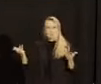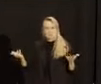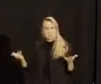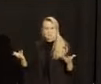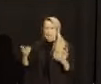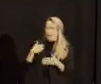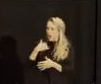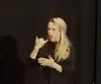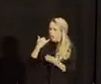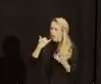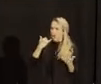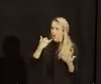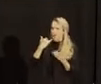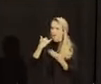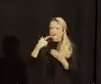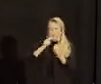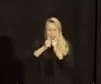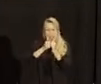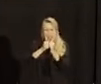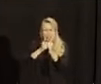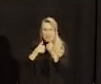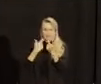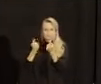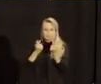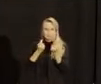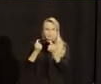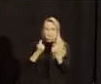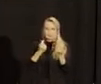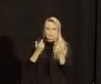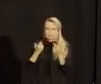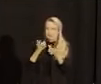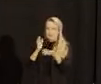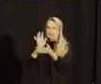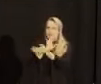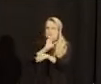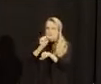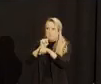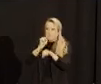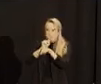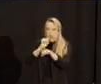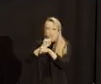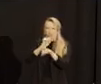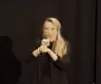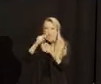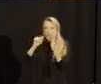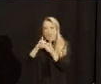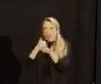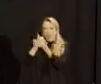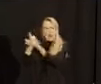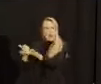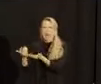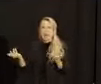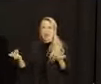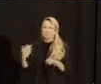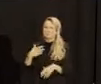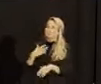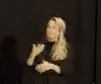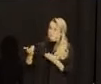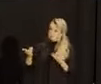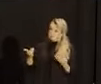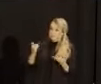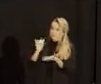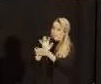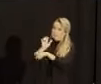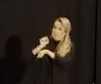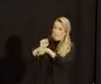be like, honey, if it was only a paperwork snafu. I was like, these policies were set up that way. Also, like, the